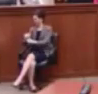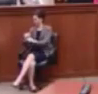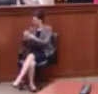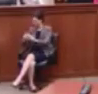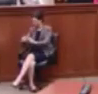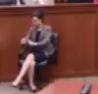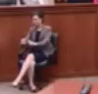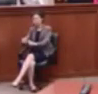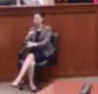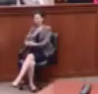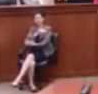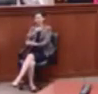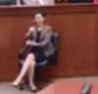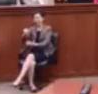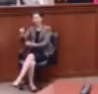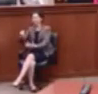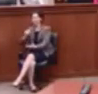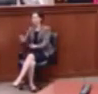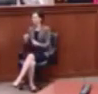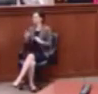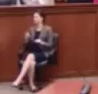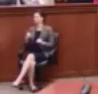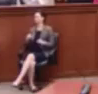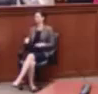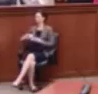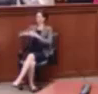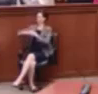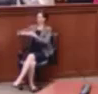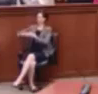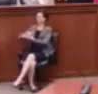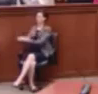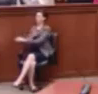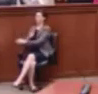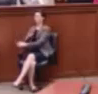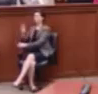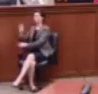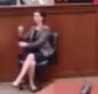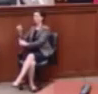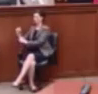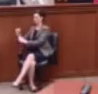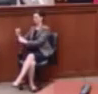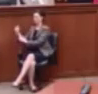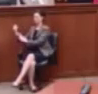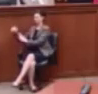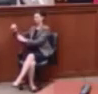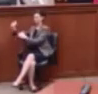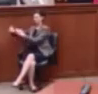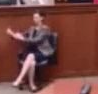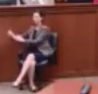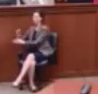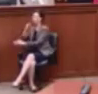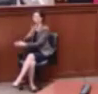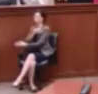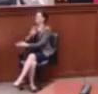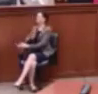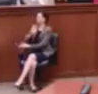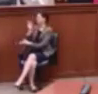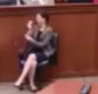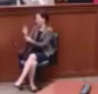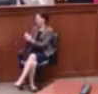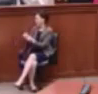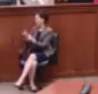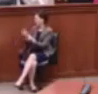real opportunity to collaborate, and the Board of Regents is moving forward. You'll hear more about it from the Commissioner with our new